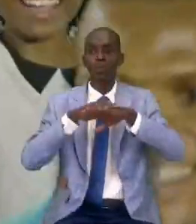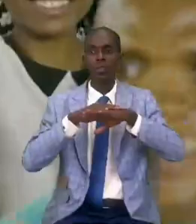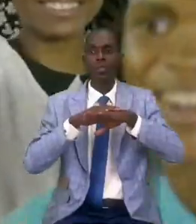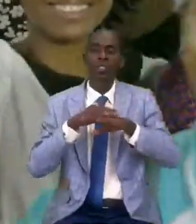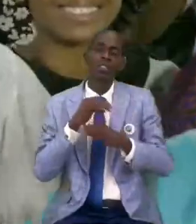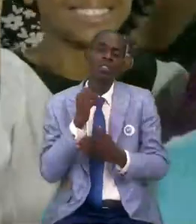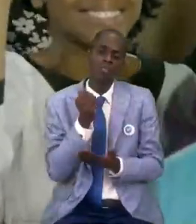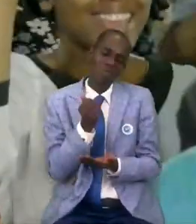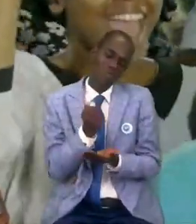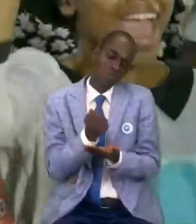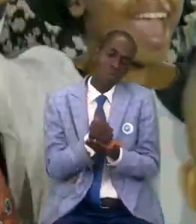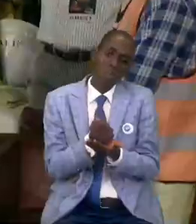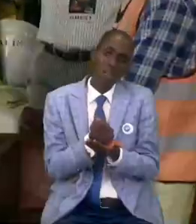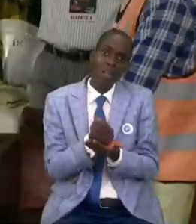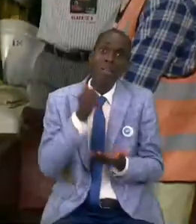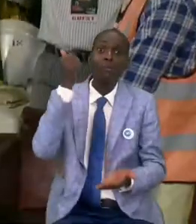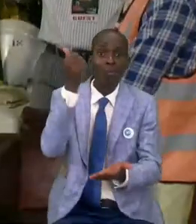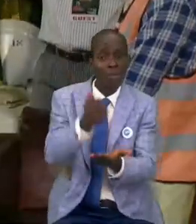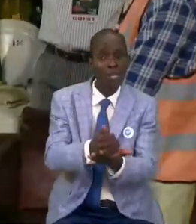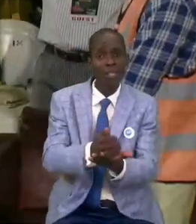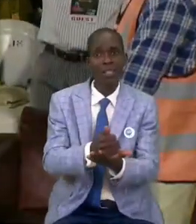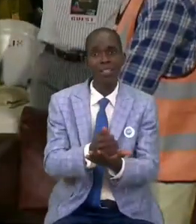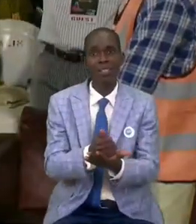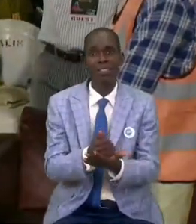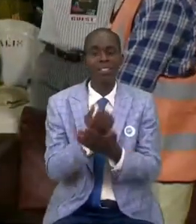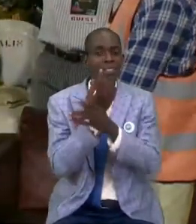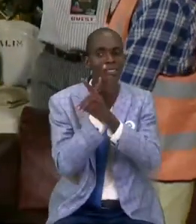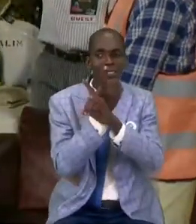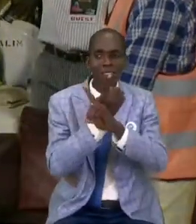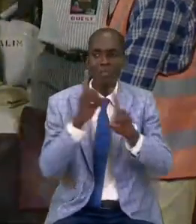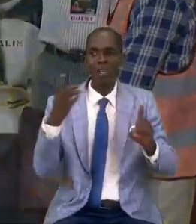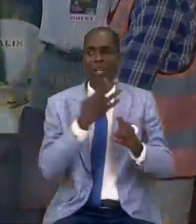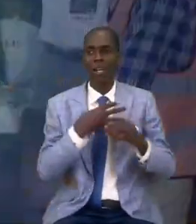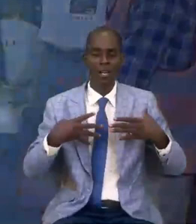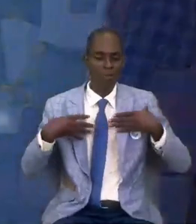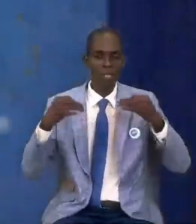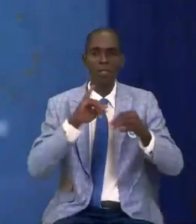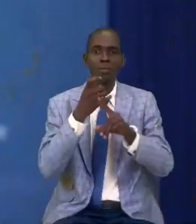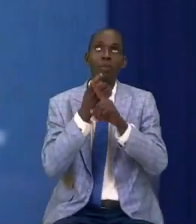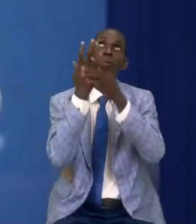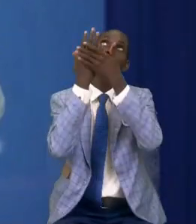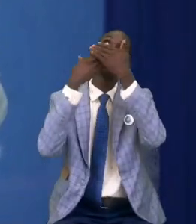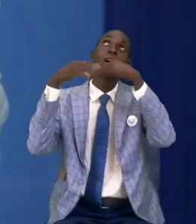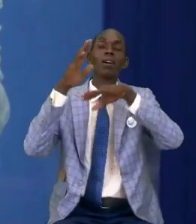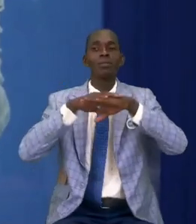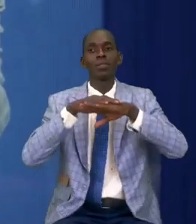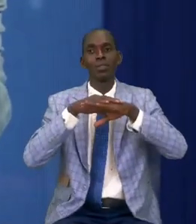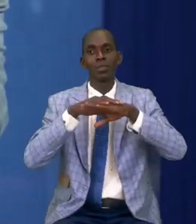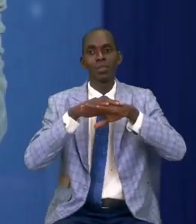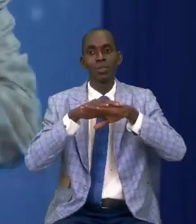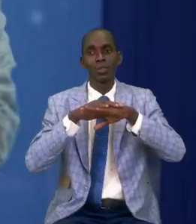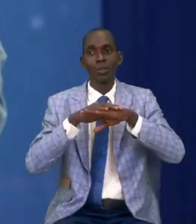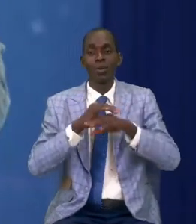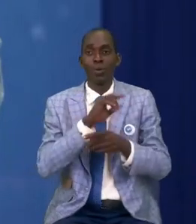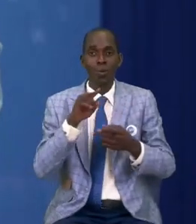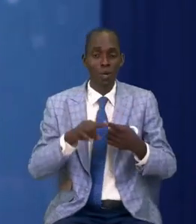Deliverance and healing from heaven. When I mention the name and you mention the name, and we come